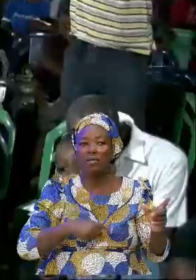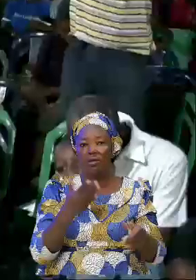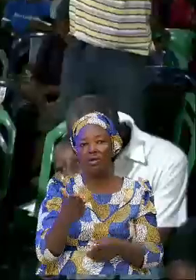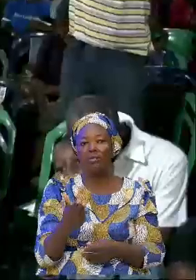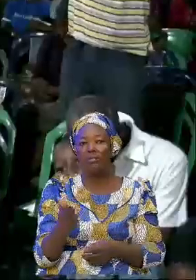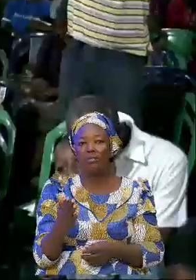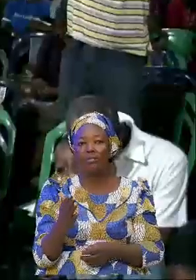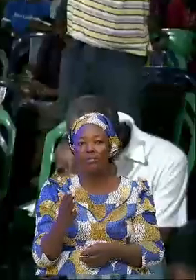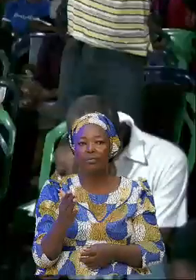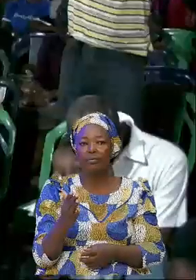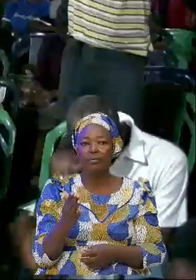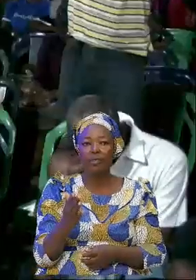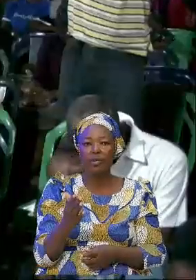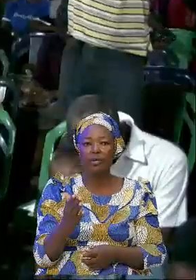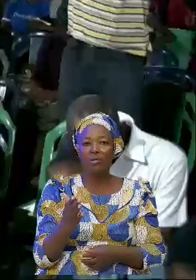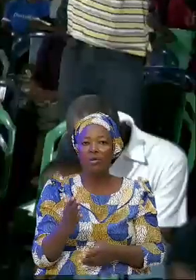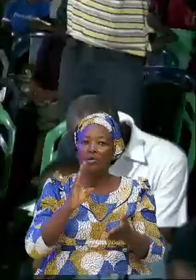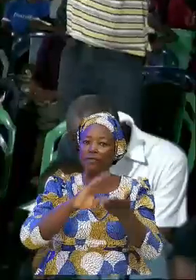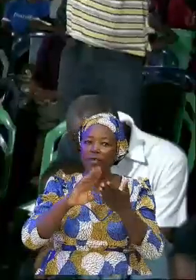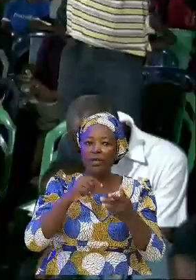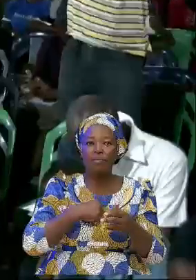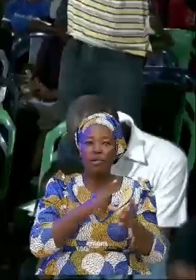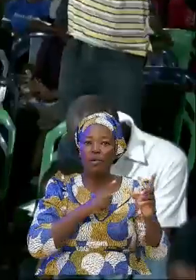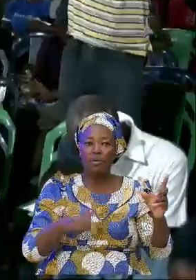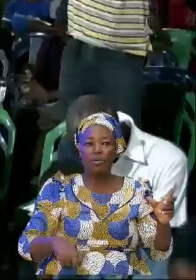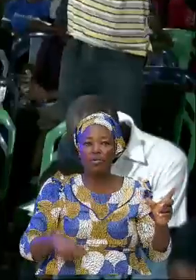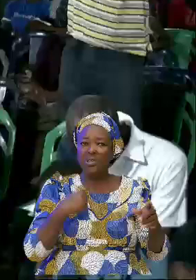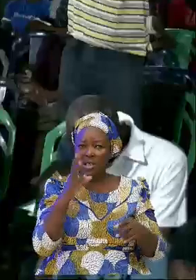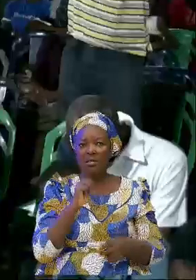Lord, I come out. Tell the Lord there.